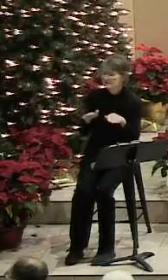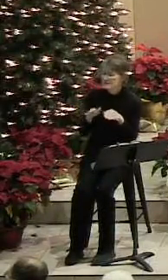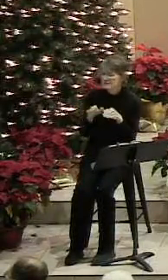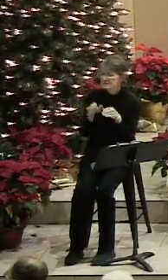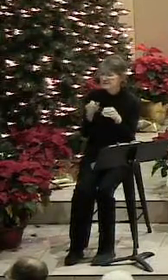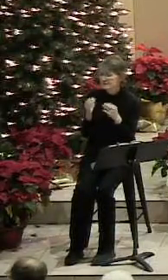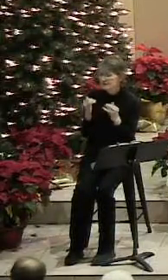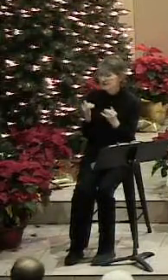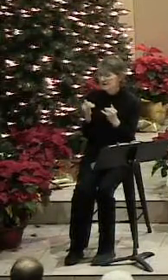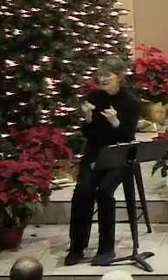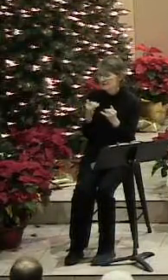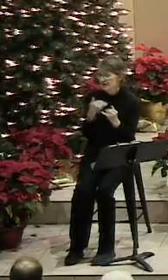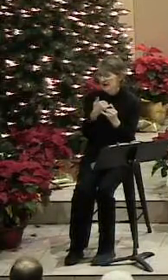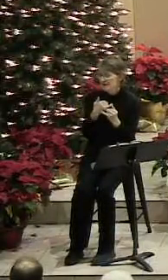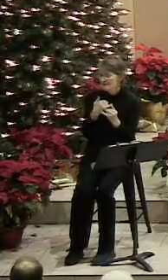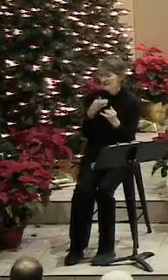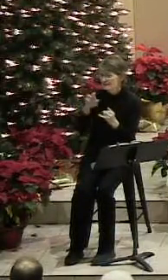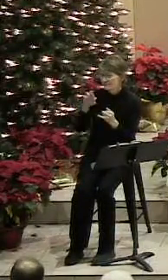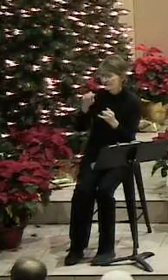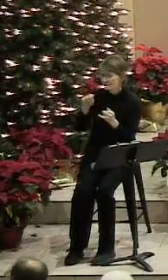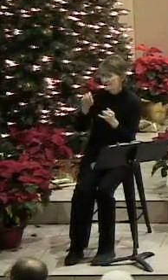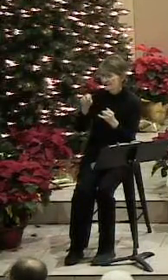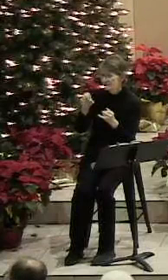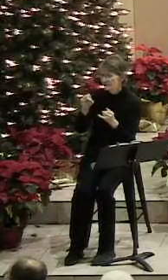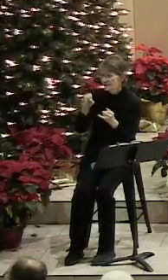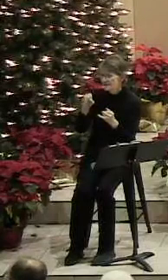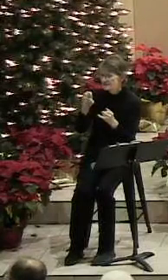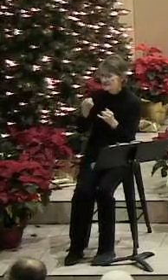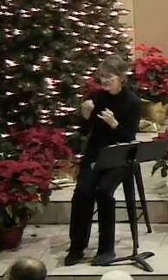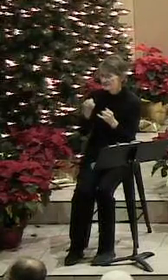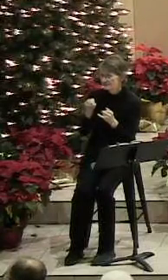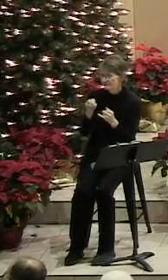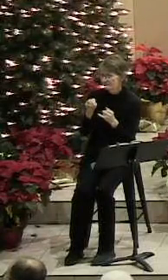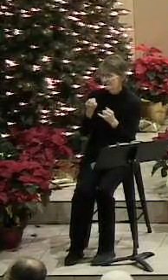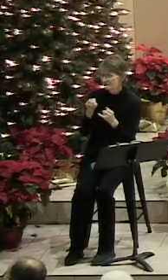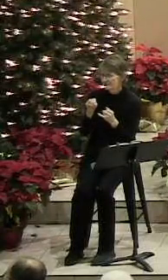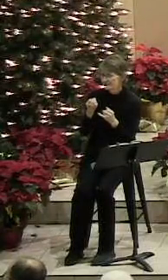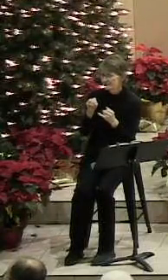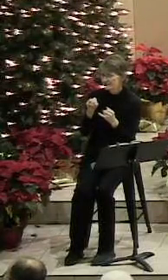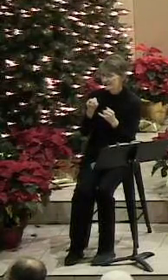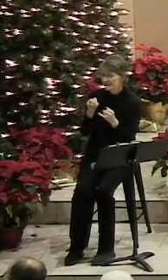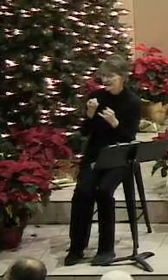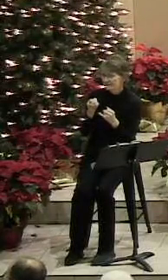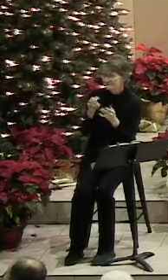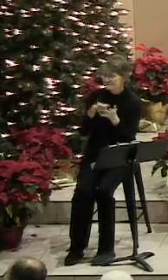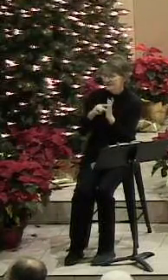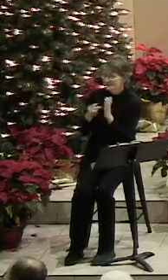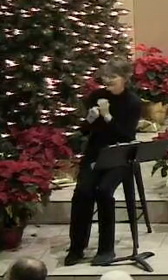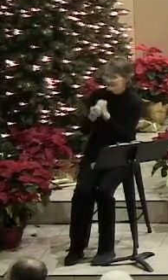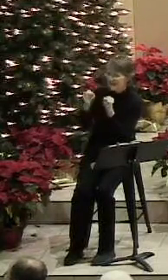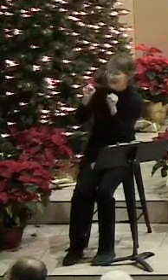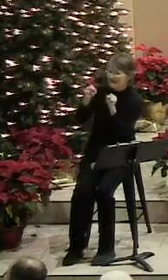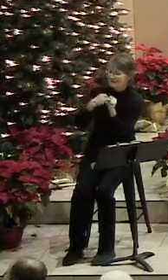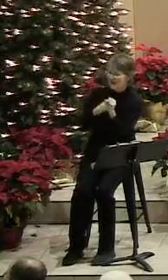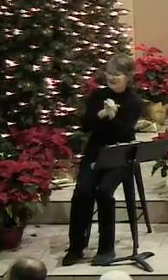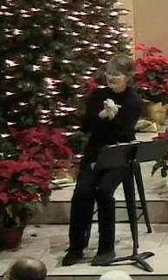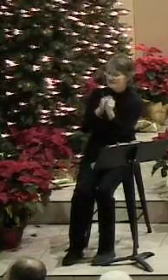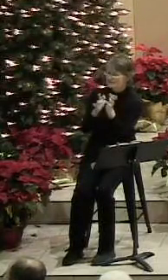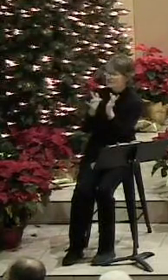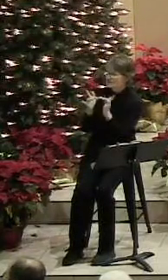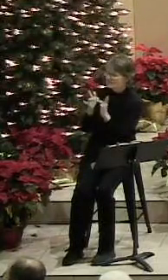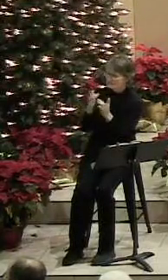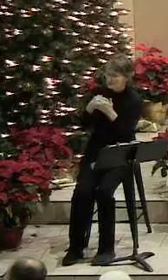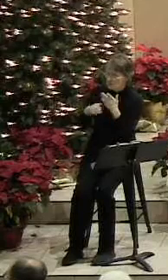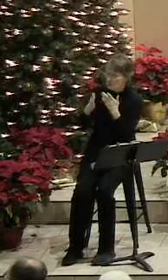these words, right? We got ransom, right? That's a word of rescue, paying for a rescue, right? A rescue from something. And then we